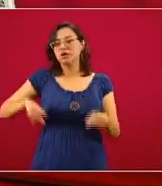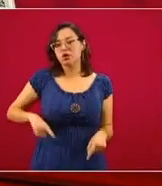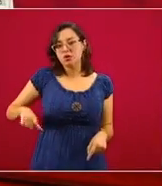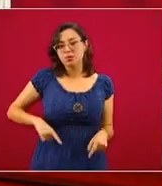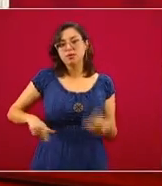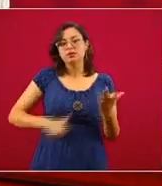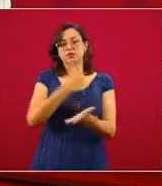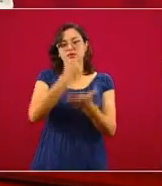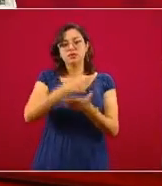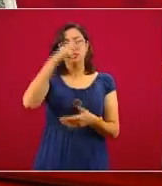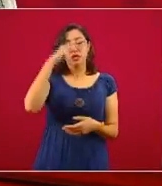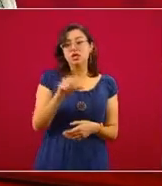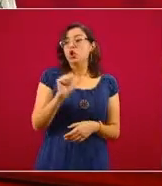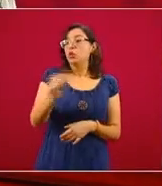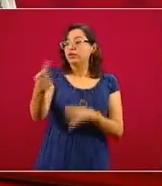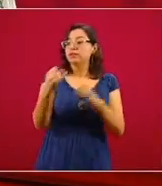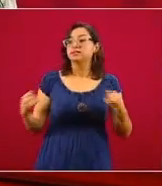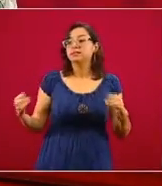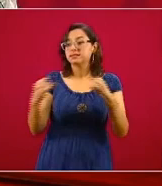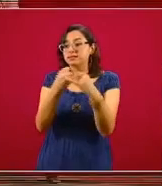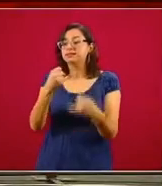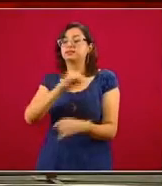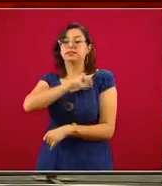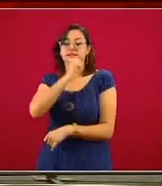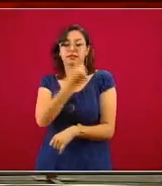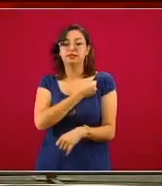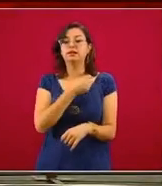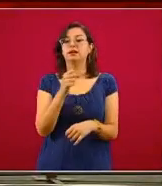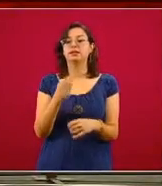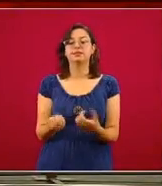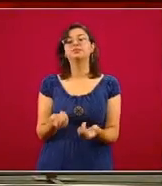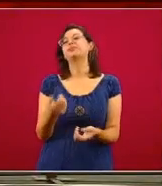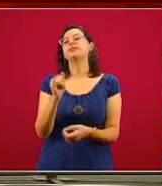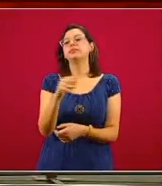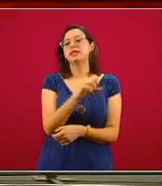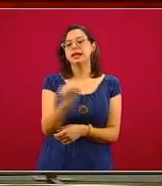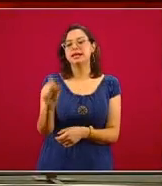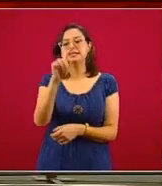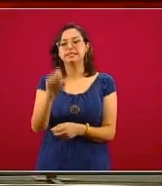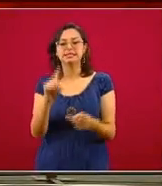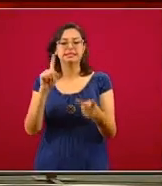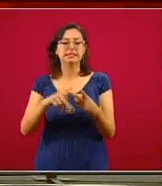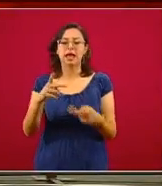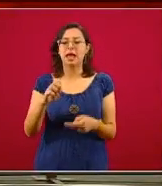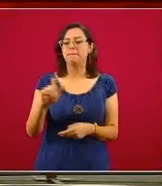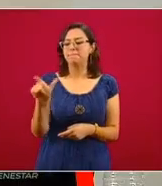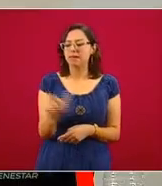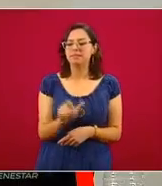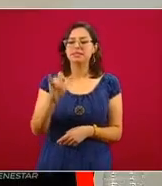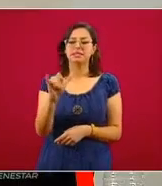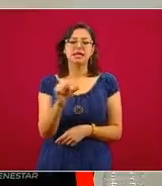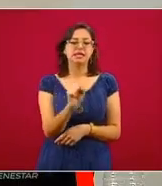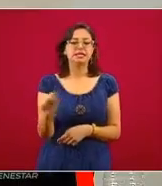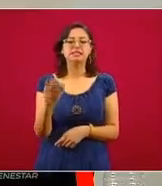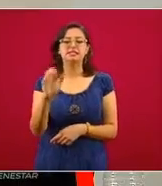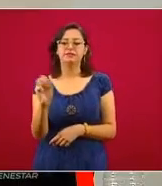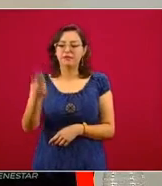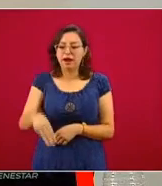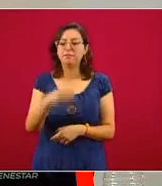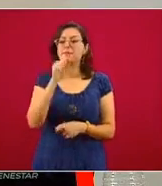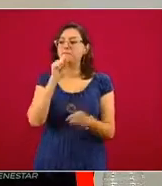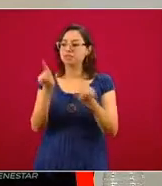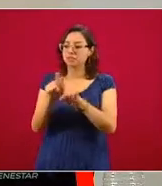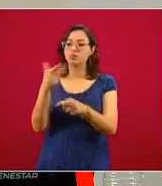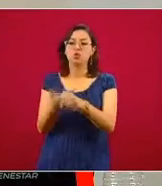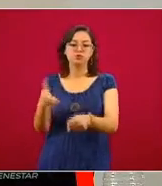the government of Mexico City, with ISTE, with Pemex, with ISFAM, with private people